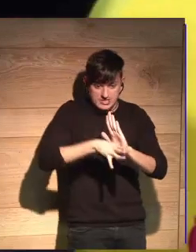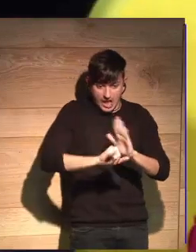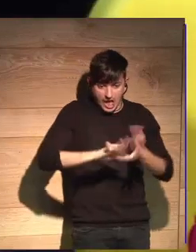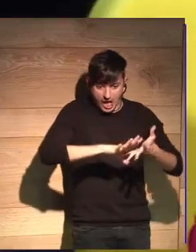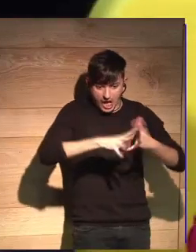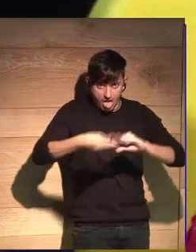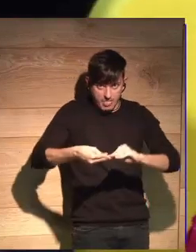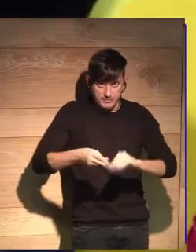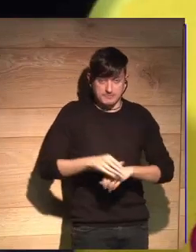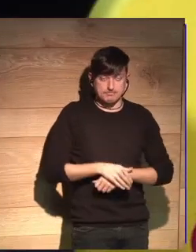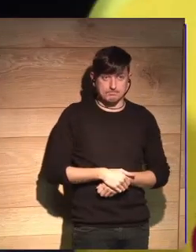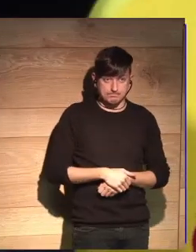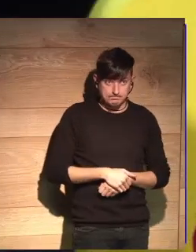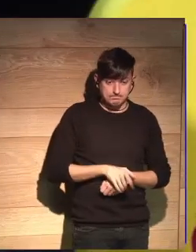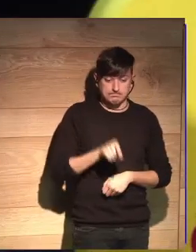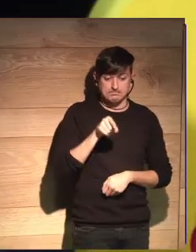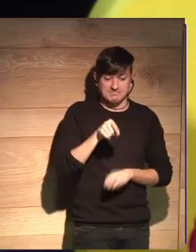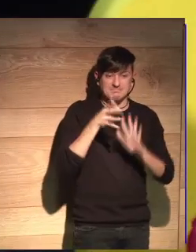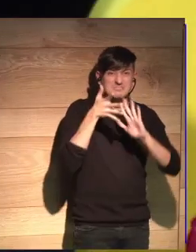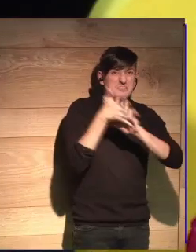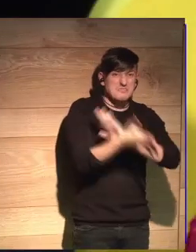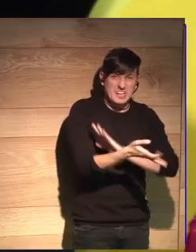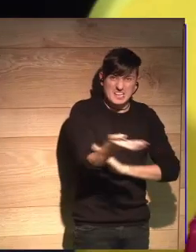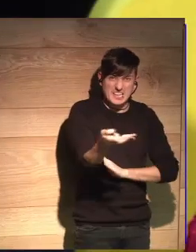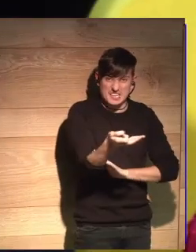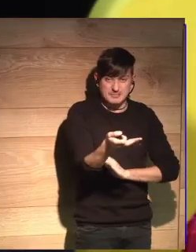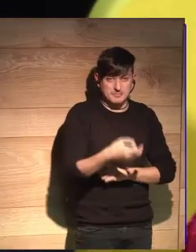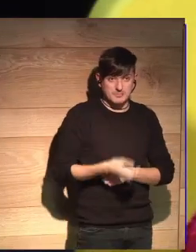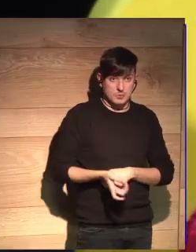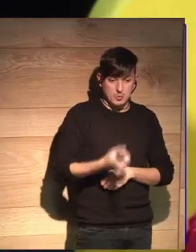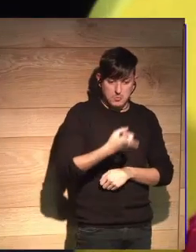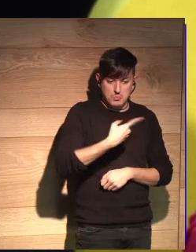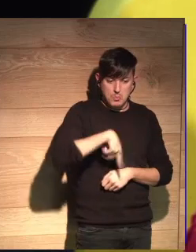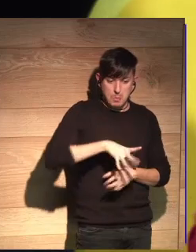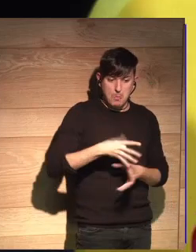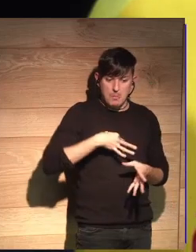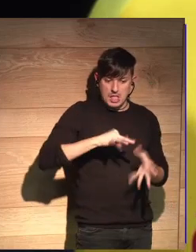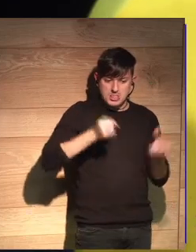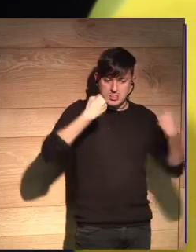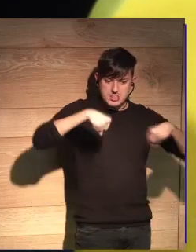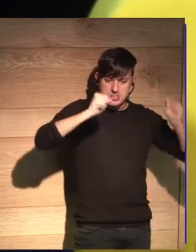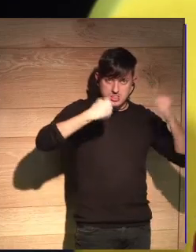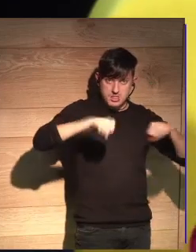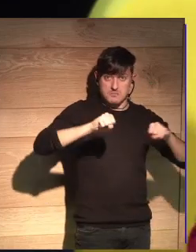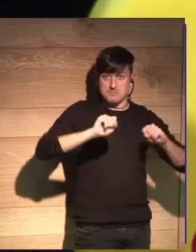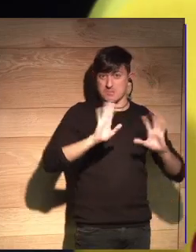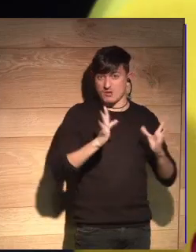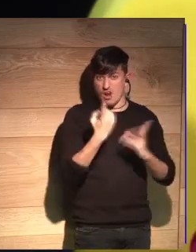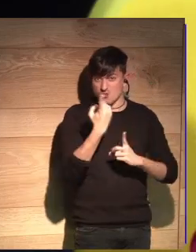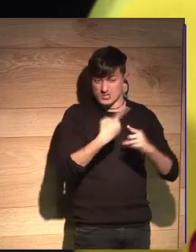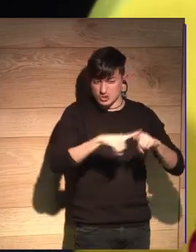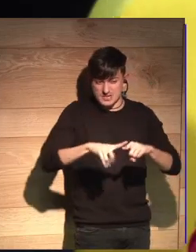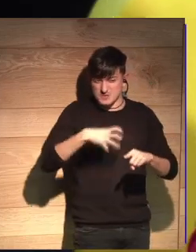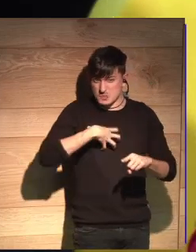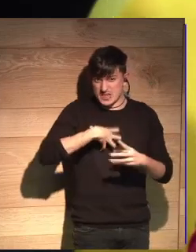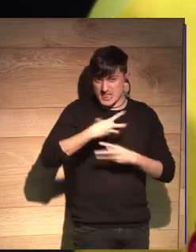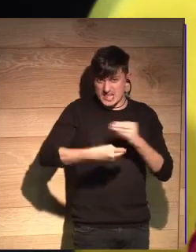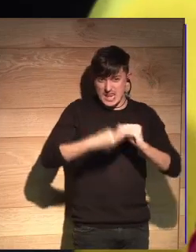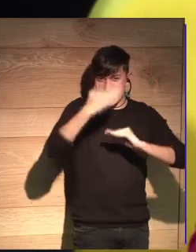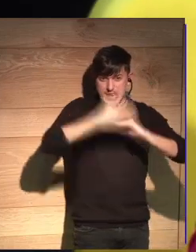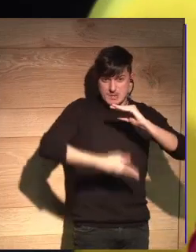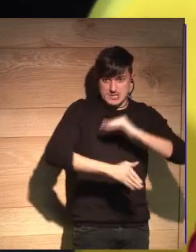that, of course, means that if we can train ourselves up to a limit. There are things that we cannot make our brains do. That's where we might need